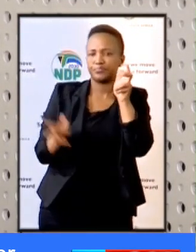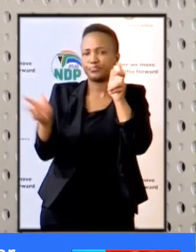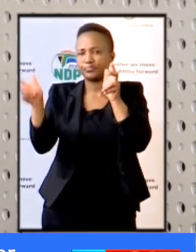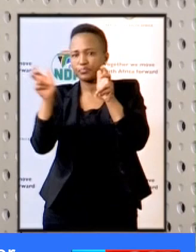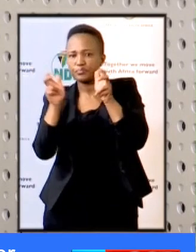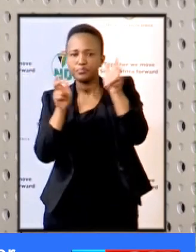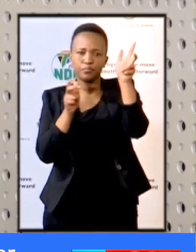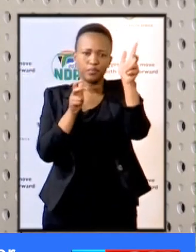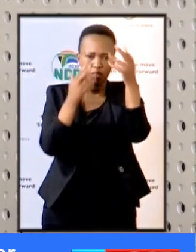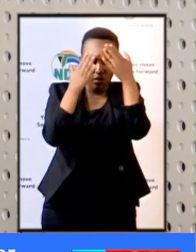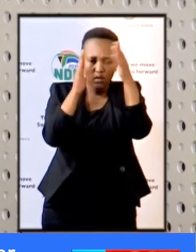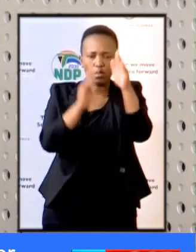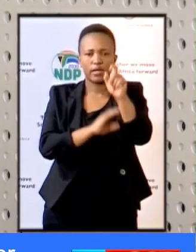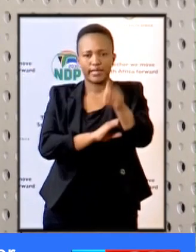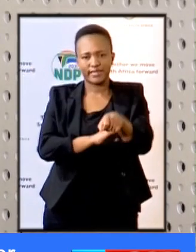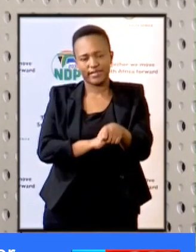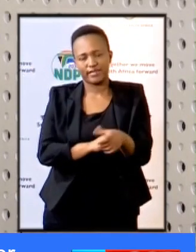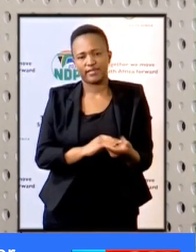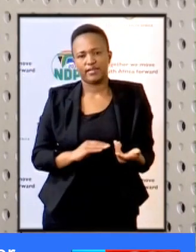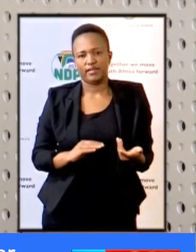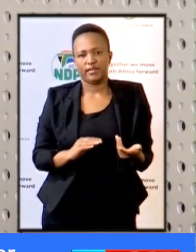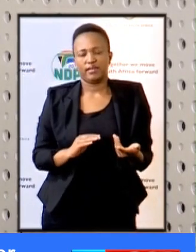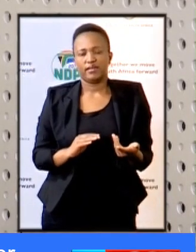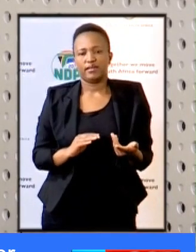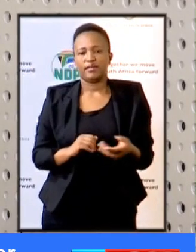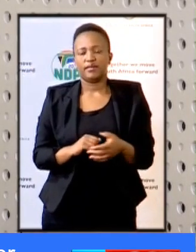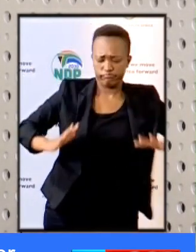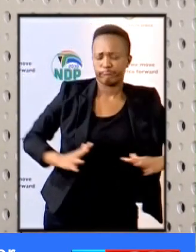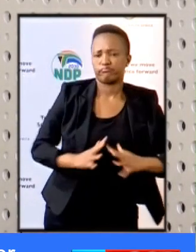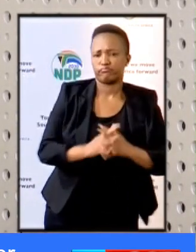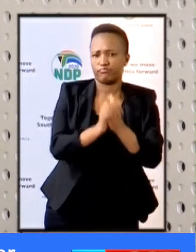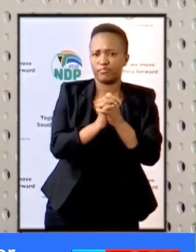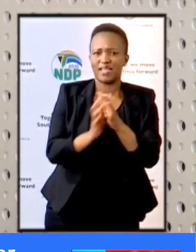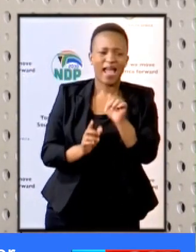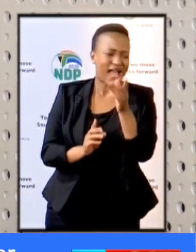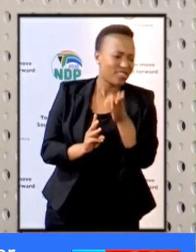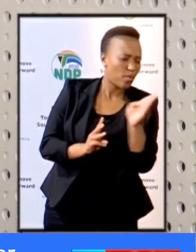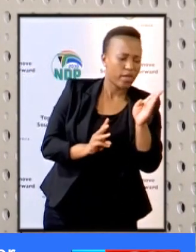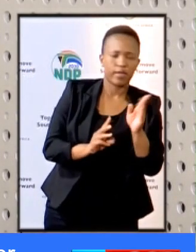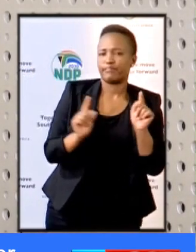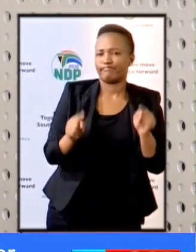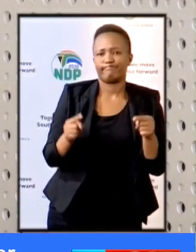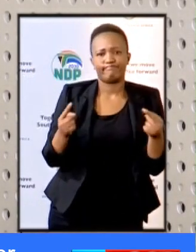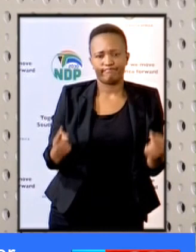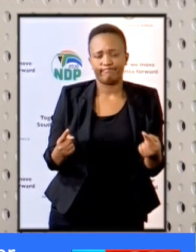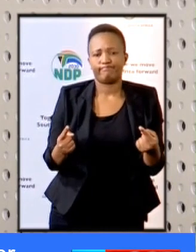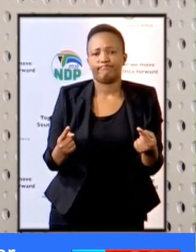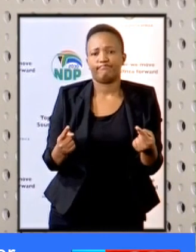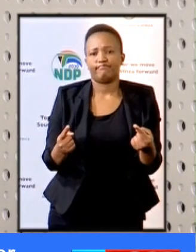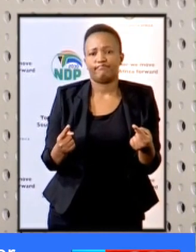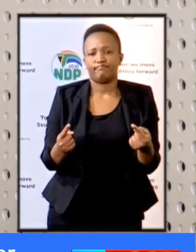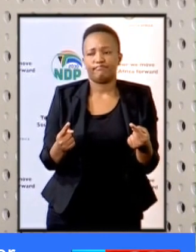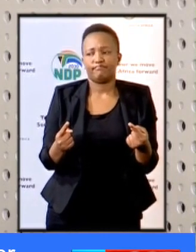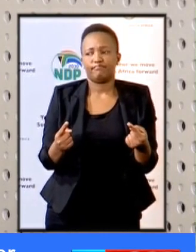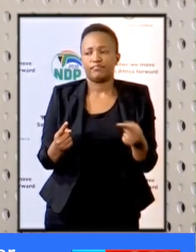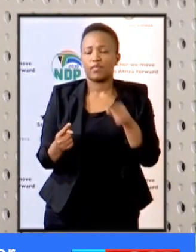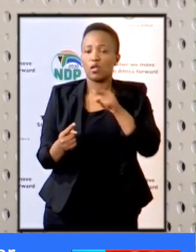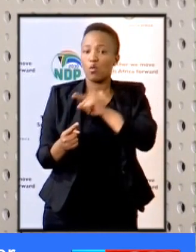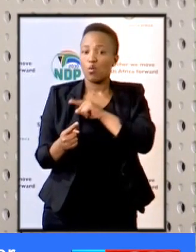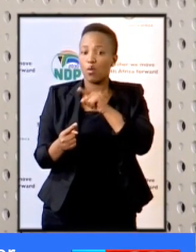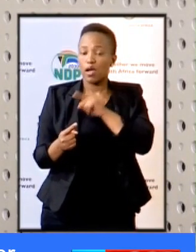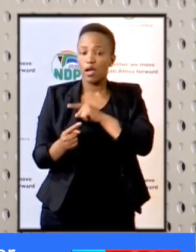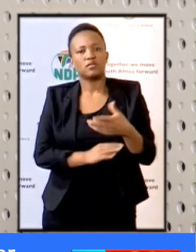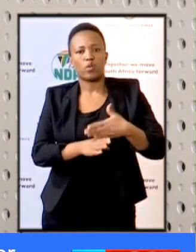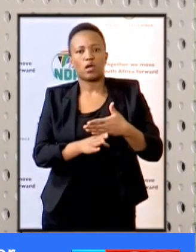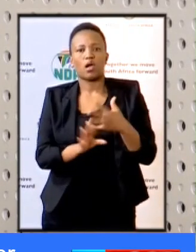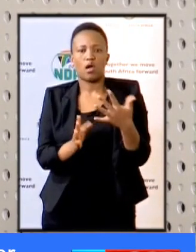that this, we can only, no other way. We can't overcome this with government, with